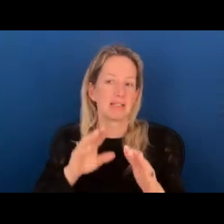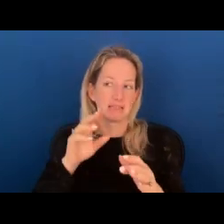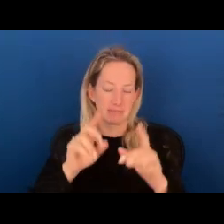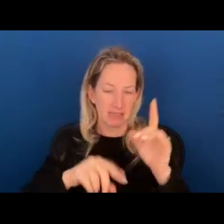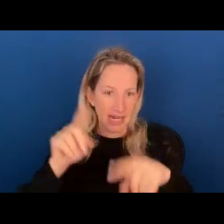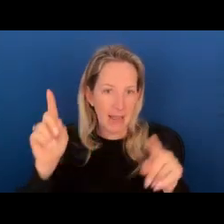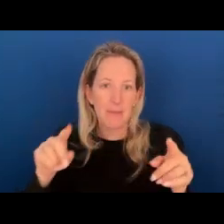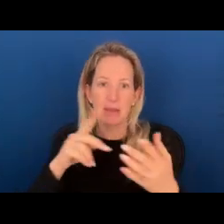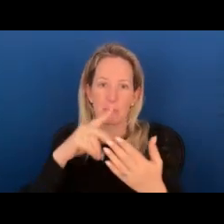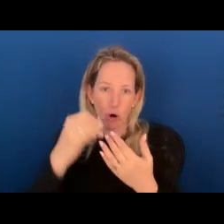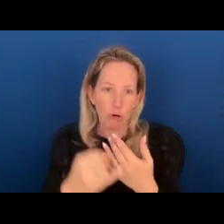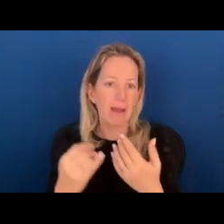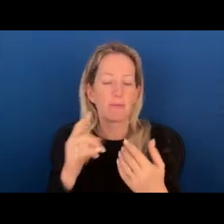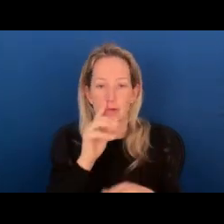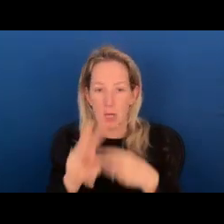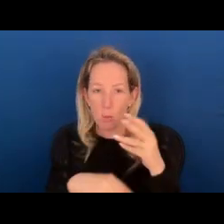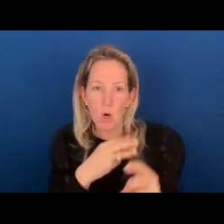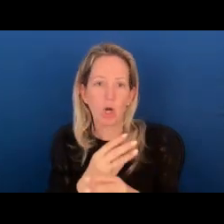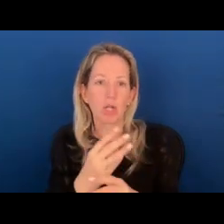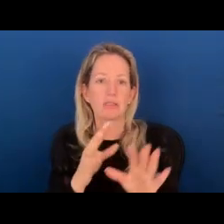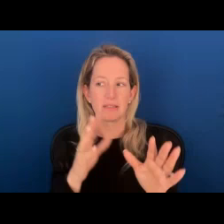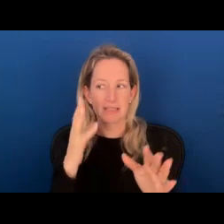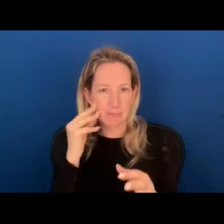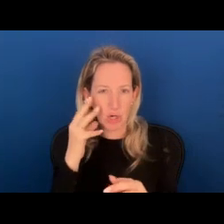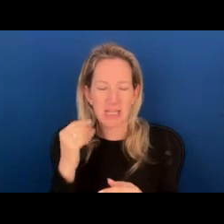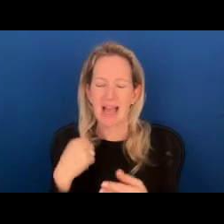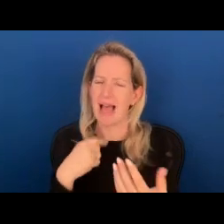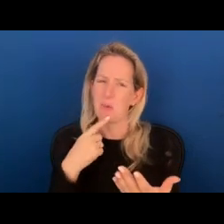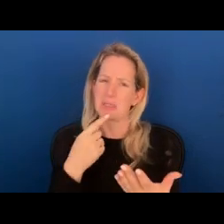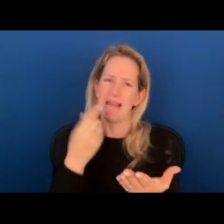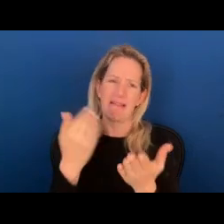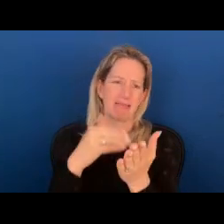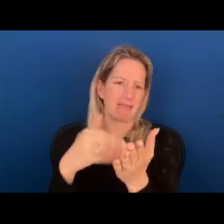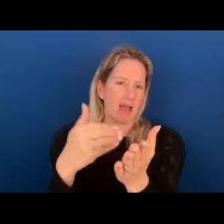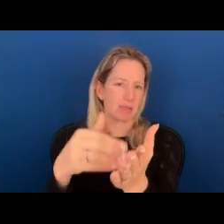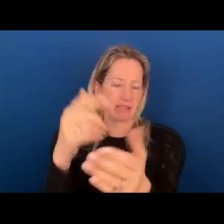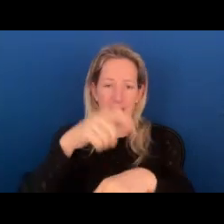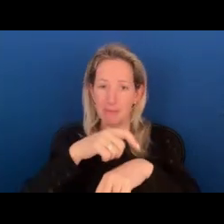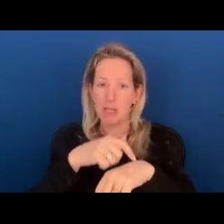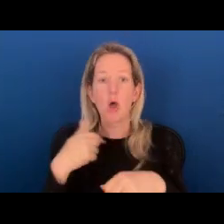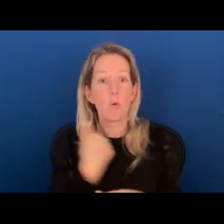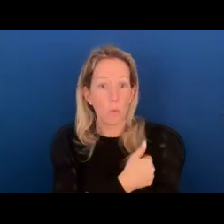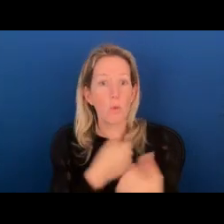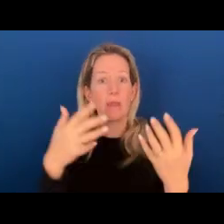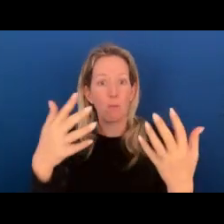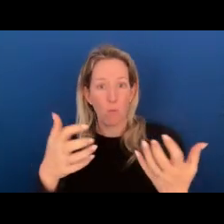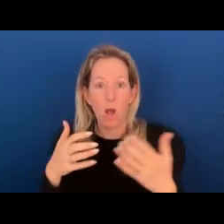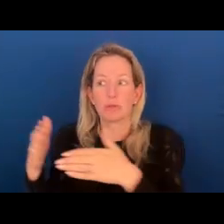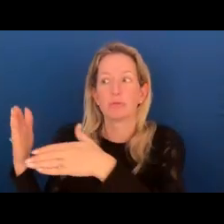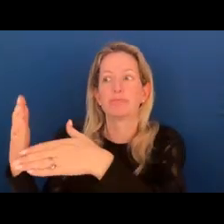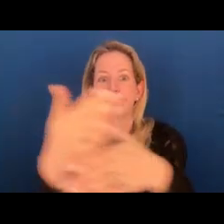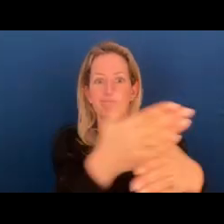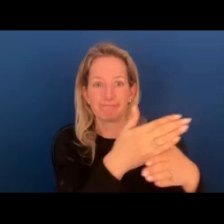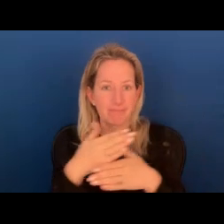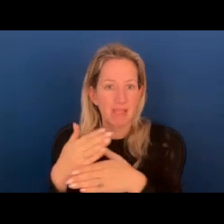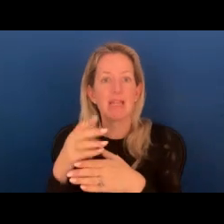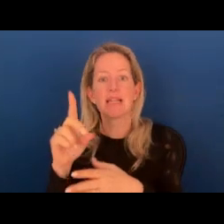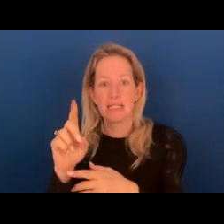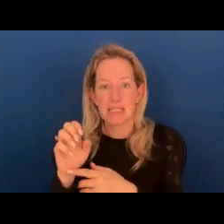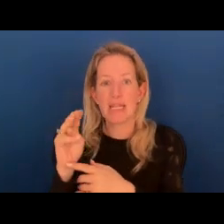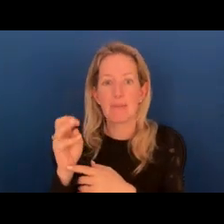residents. Again, I'll say this 1,000 times, and I talk about it all the time. We want to democratize science. I'm in the 3rd floor